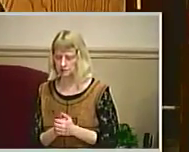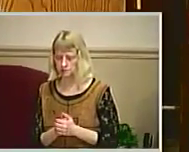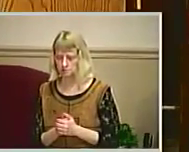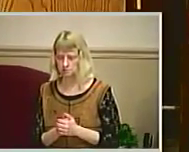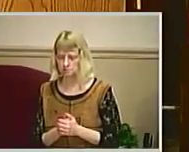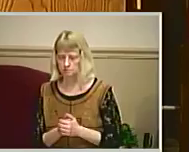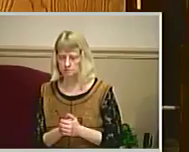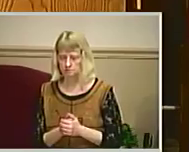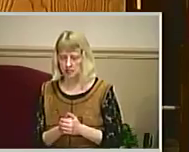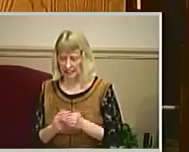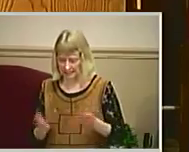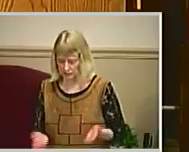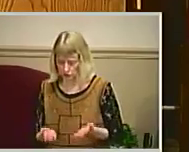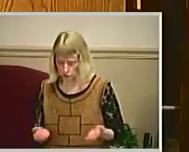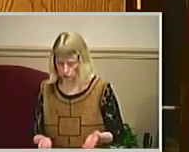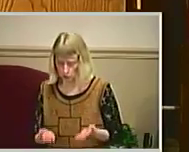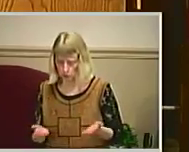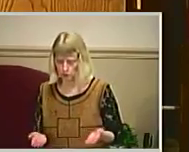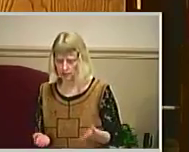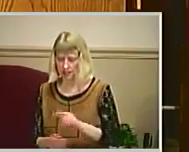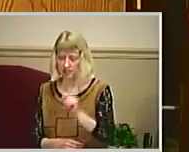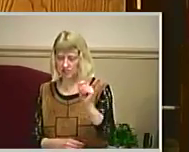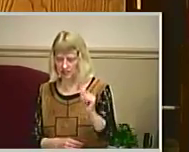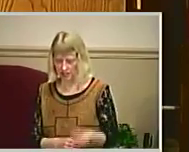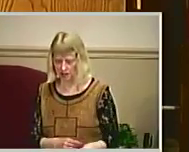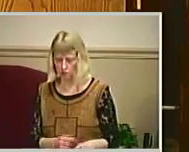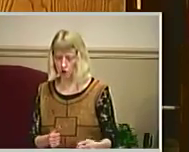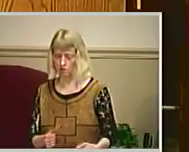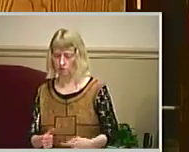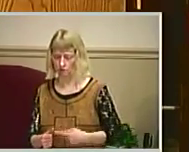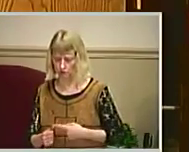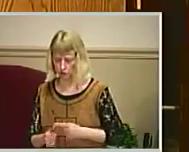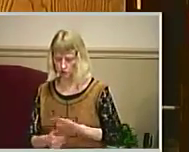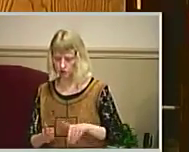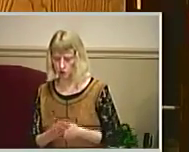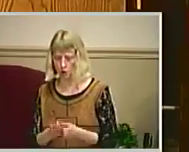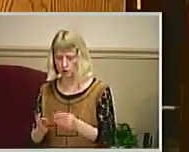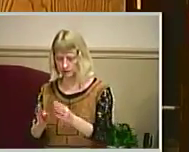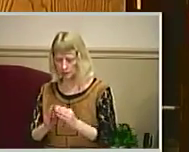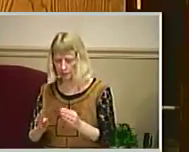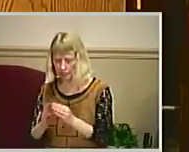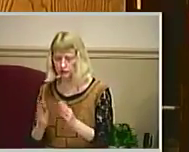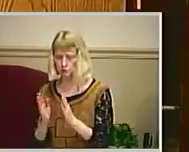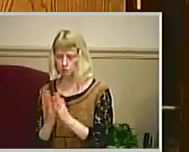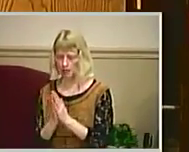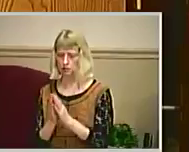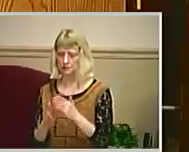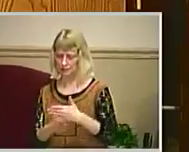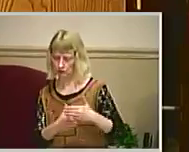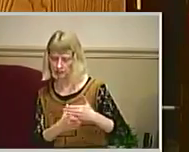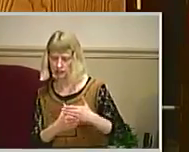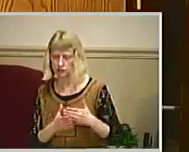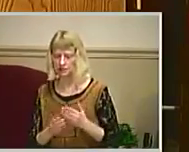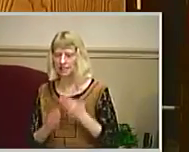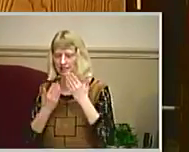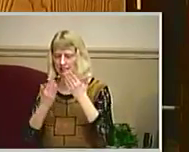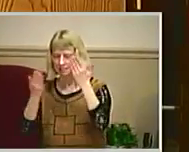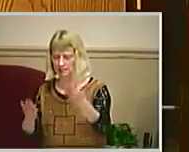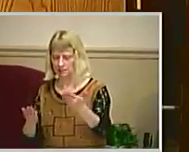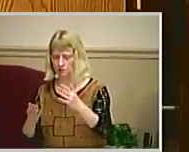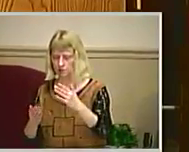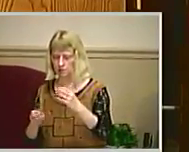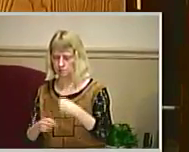says, I exhort, therefore, that first of all, supplications, prayers, and intercessions be